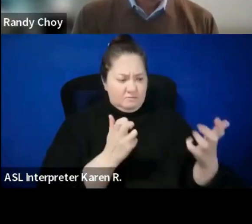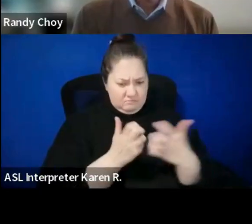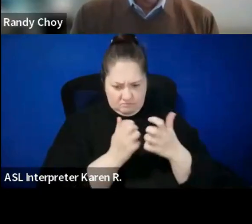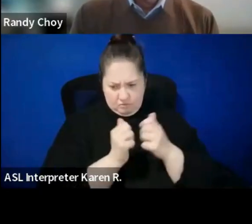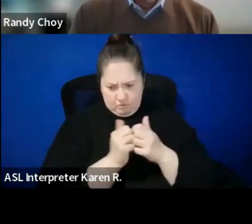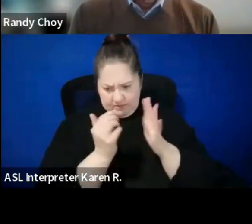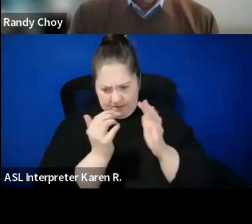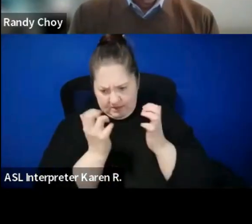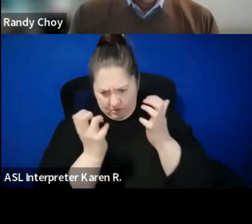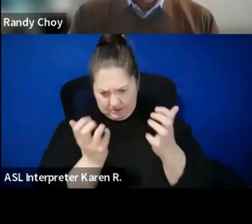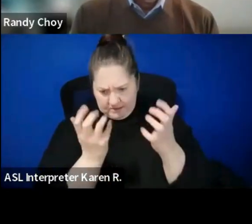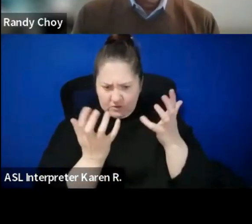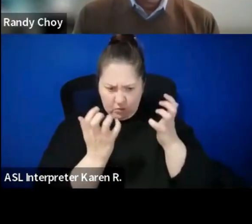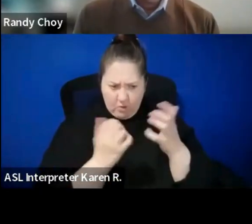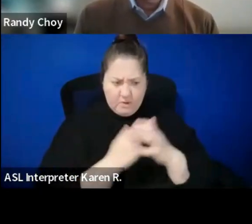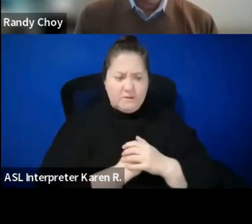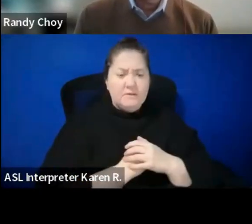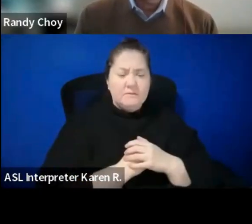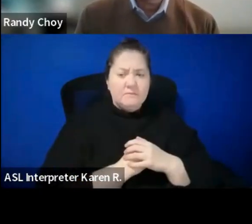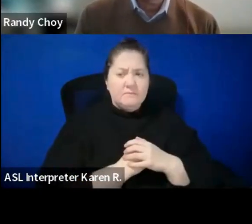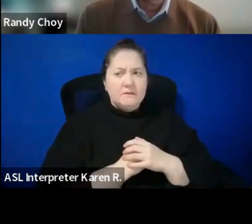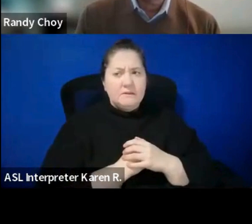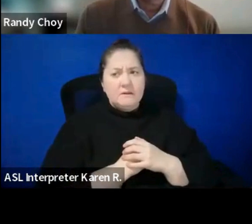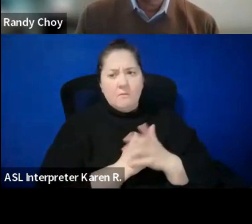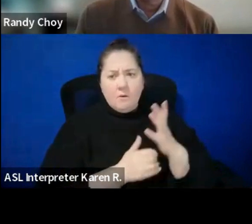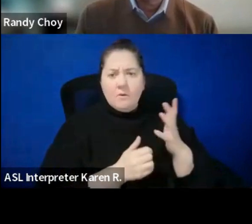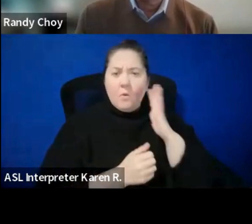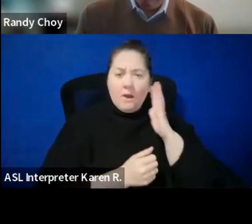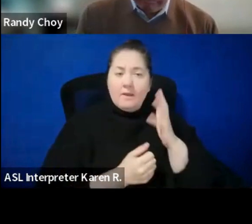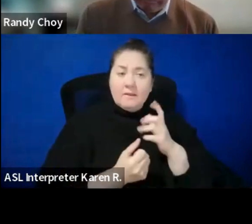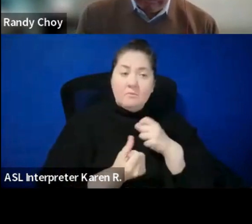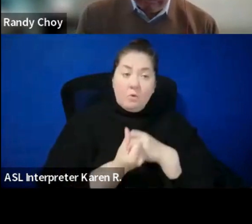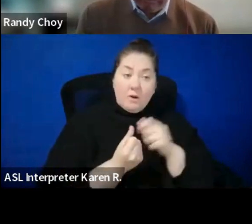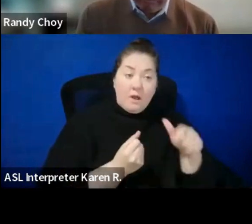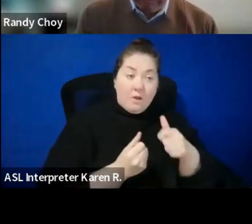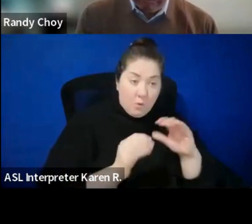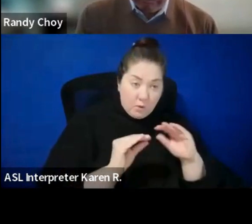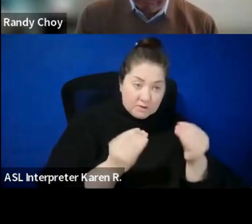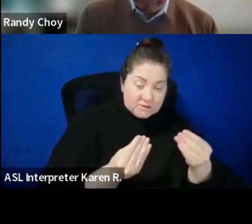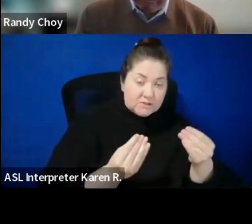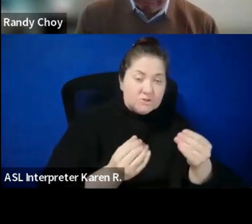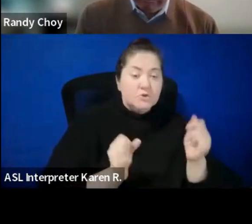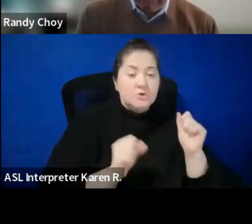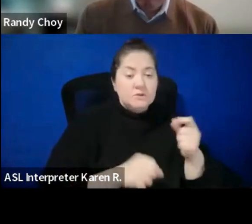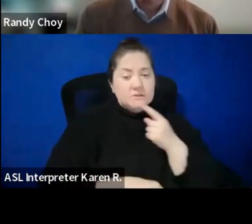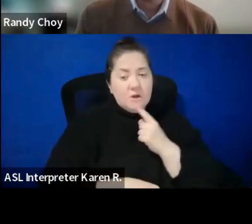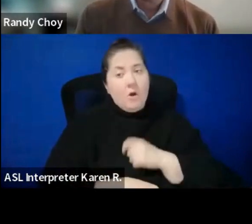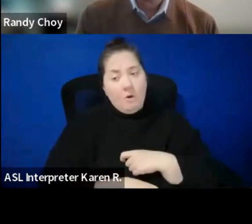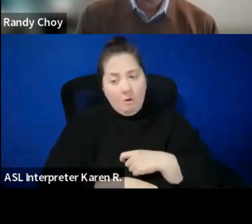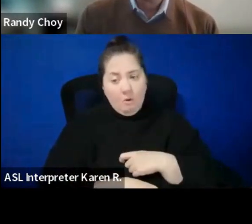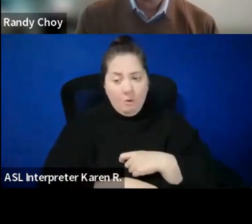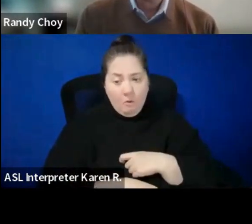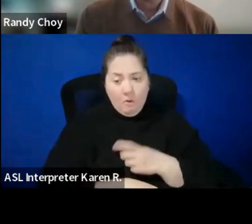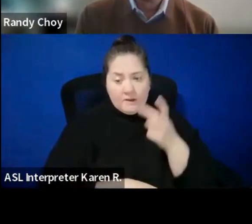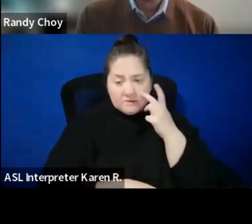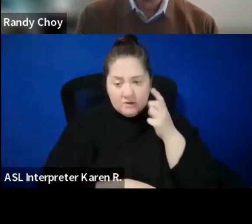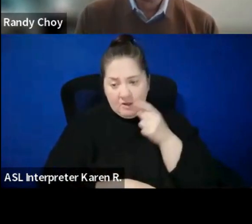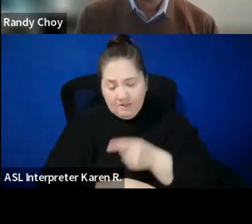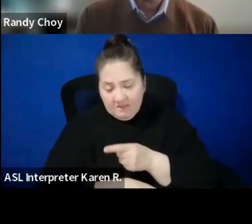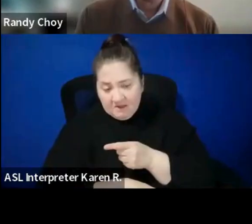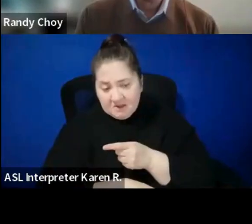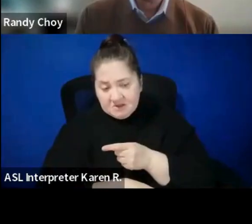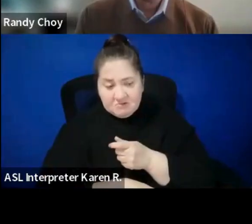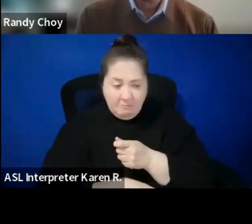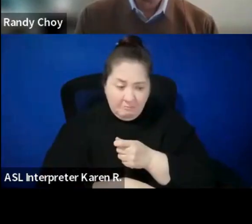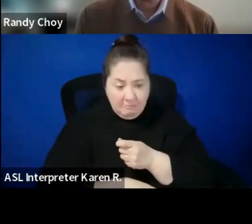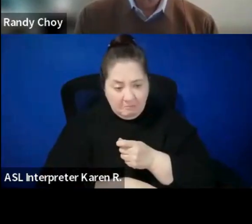so I could see probably why they supported that other organization, and then could go in and say, hey, I saw this. This is what